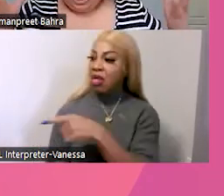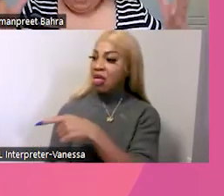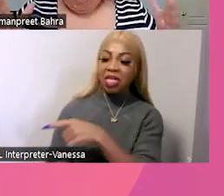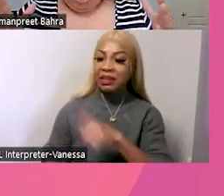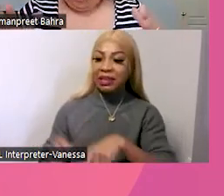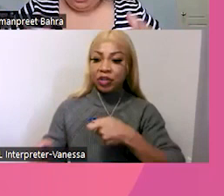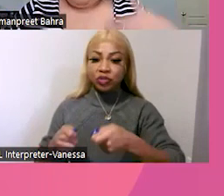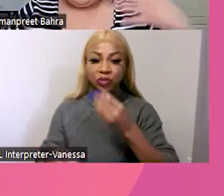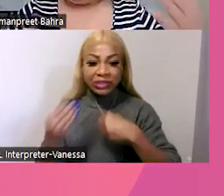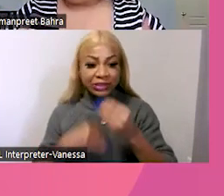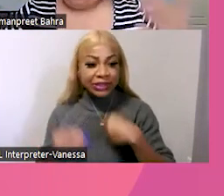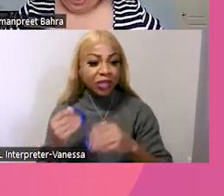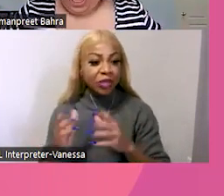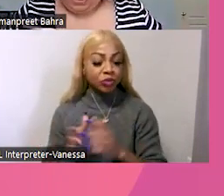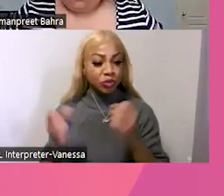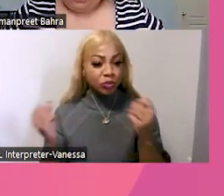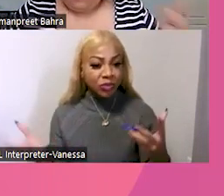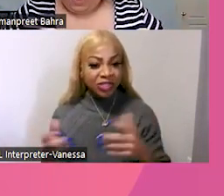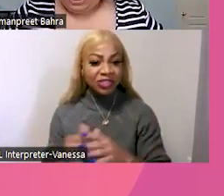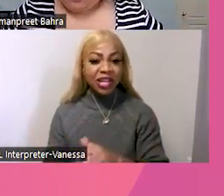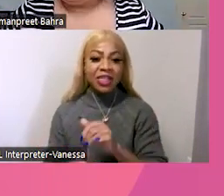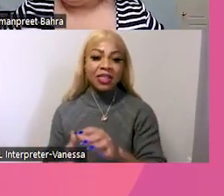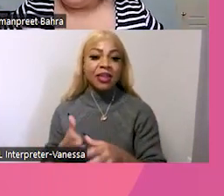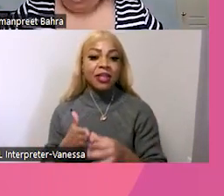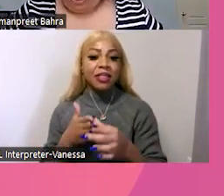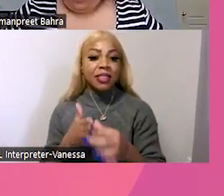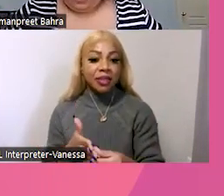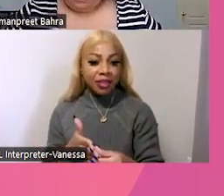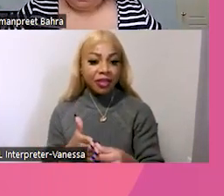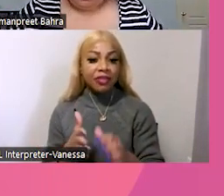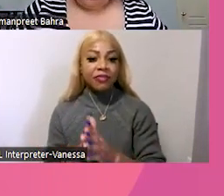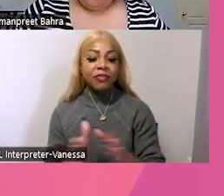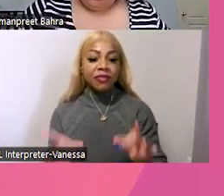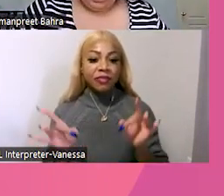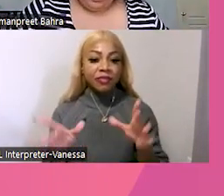even immoral, pave the way for these violent practices to surface.